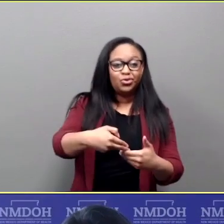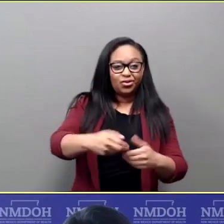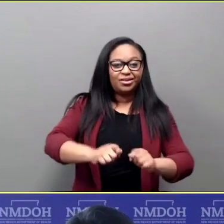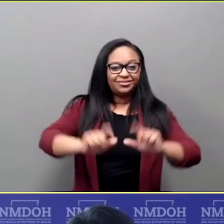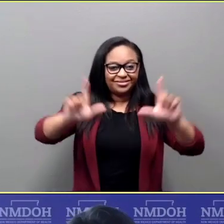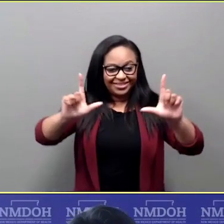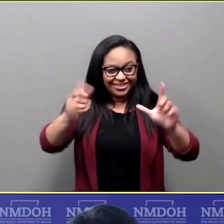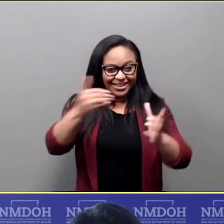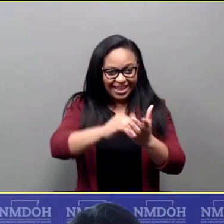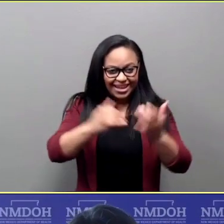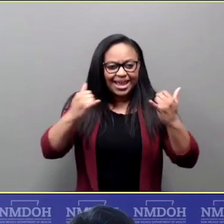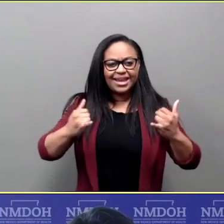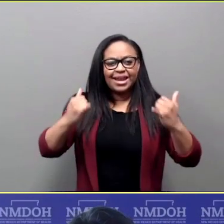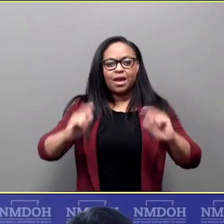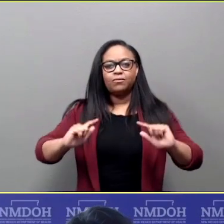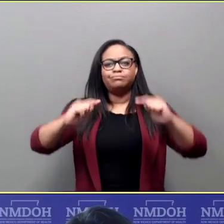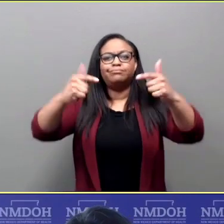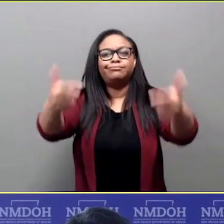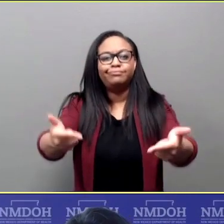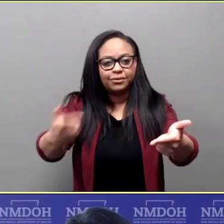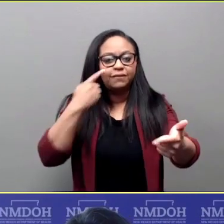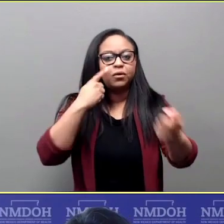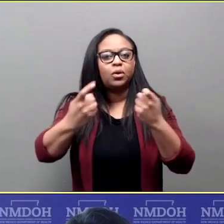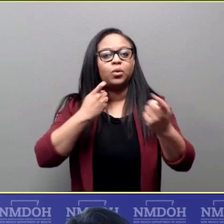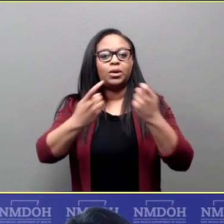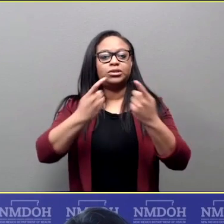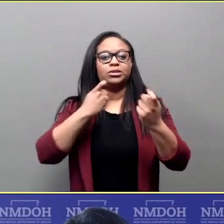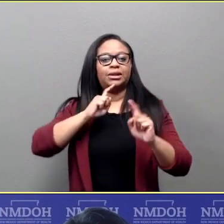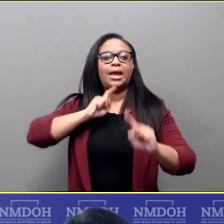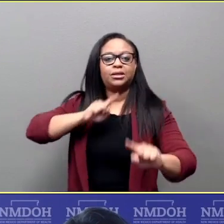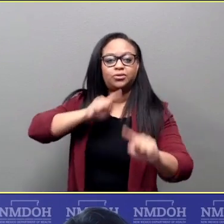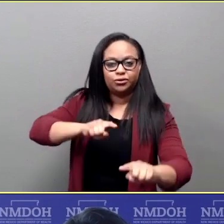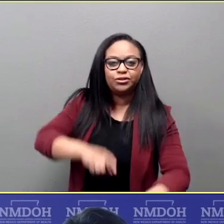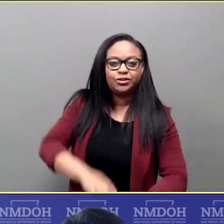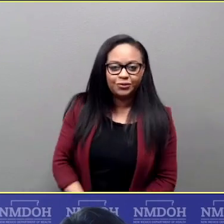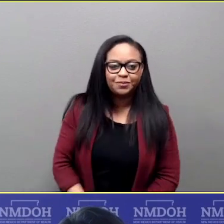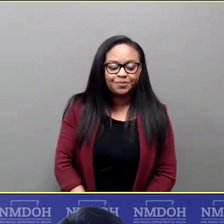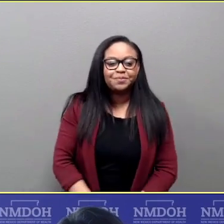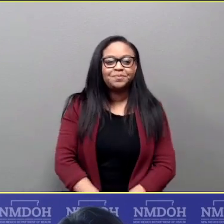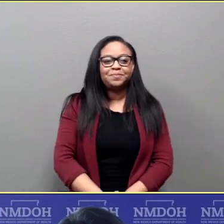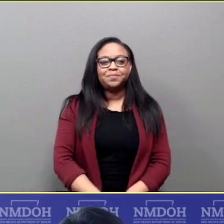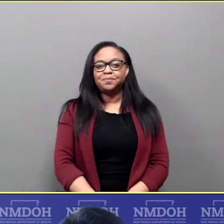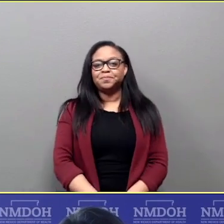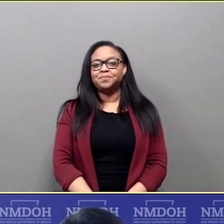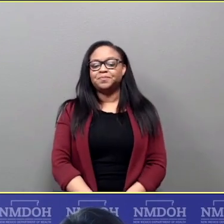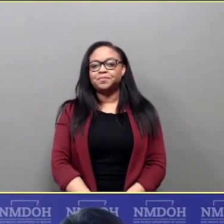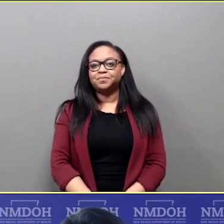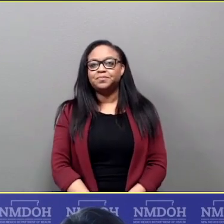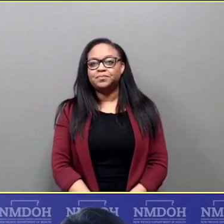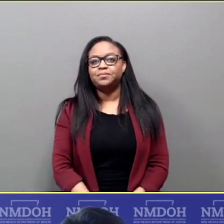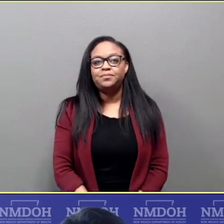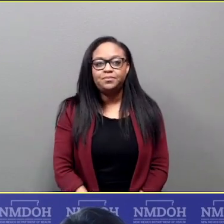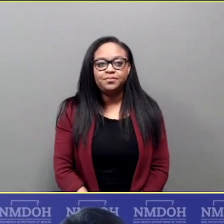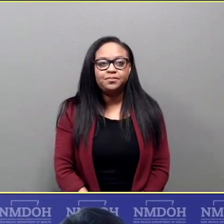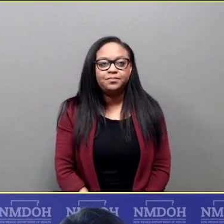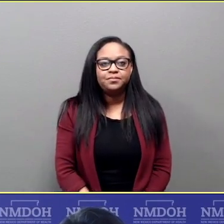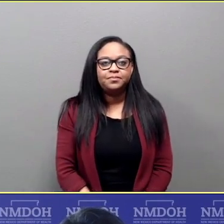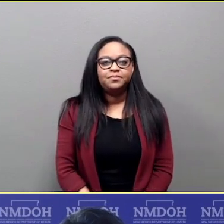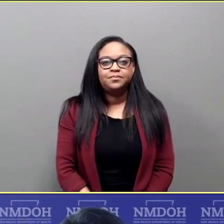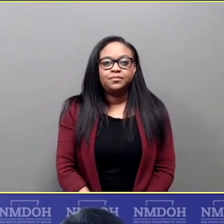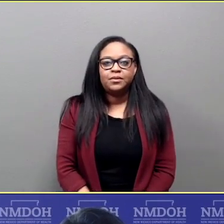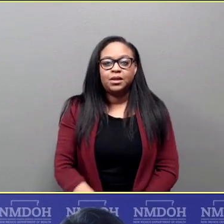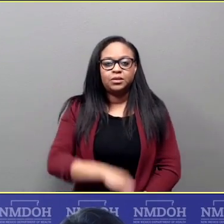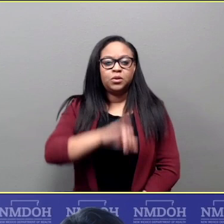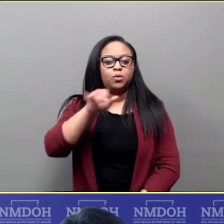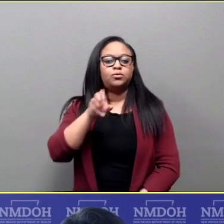cameras back on. There we go. Oh, great. Okay. If our reporter partners, media partners